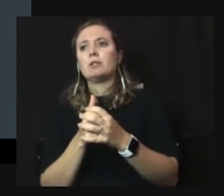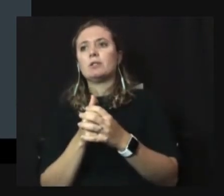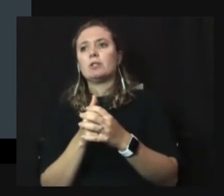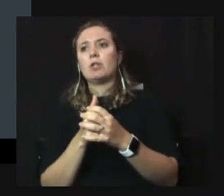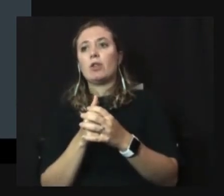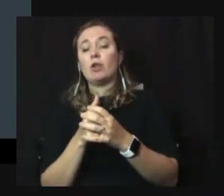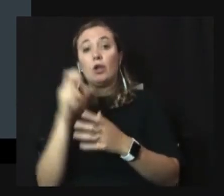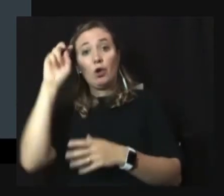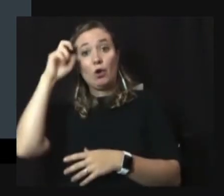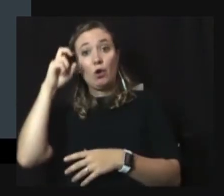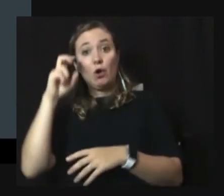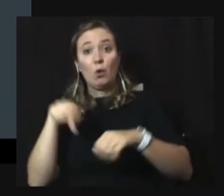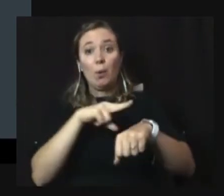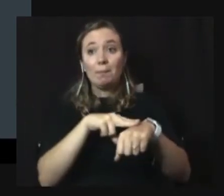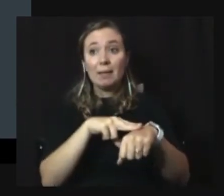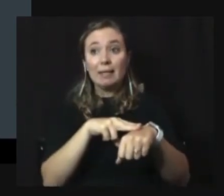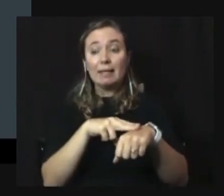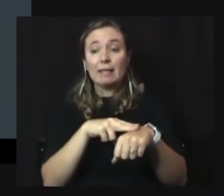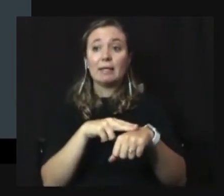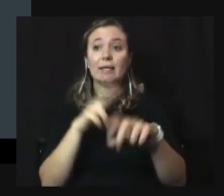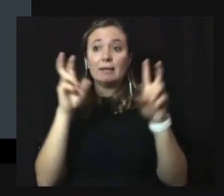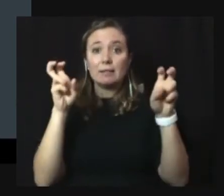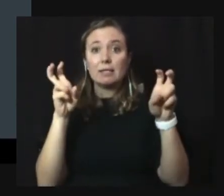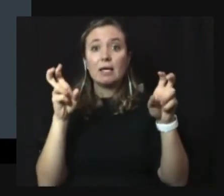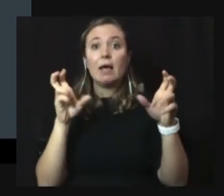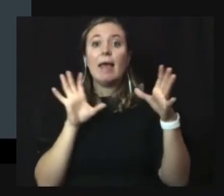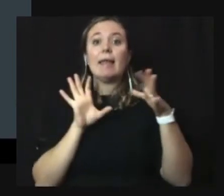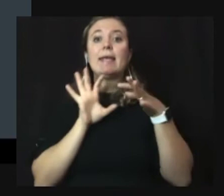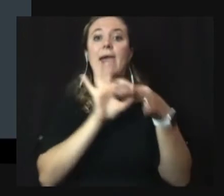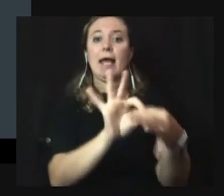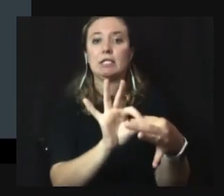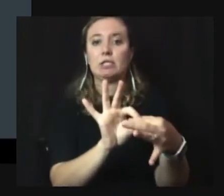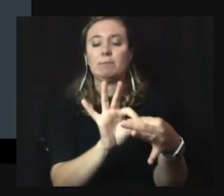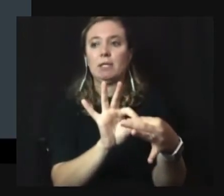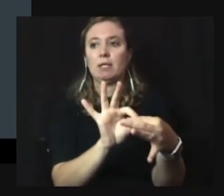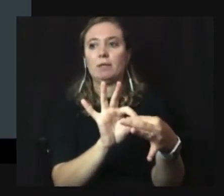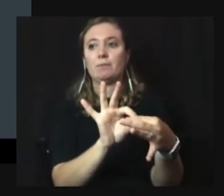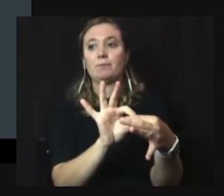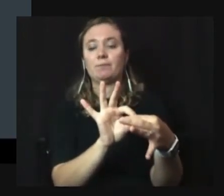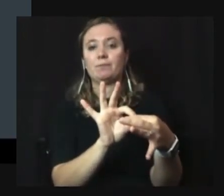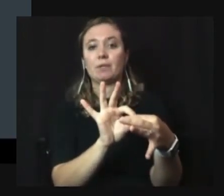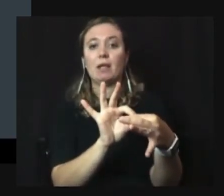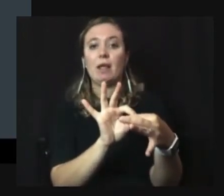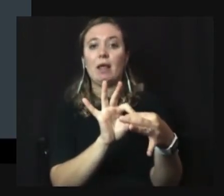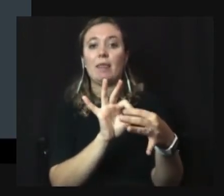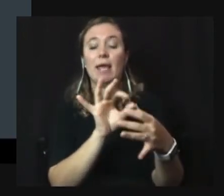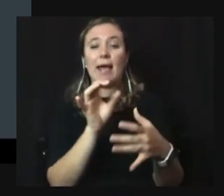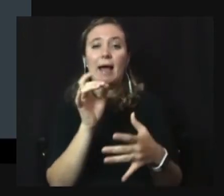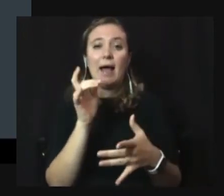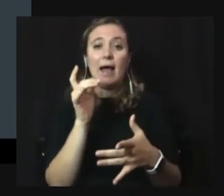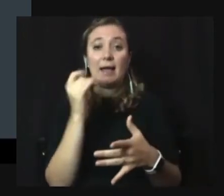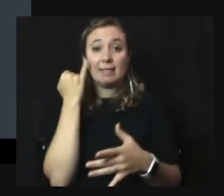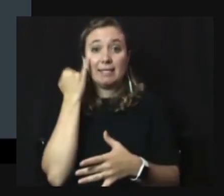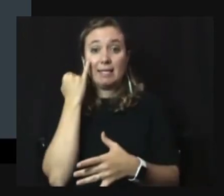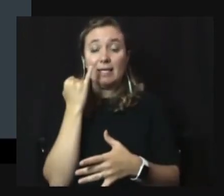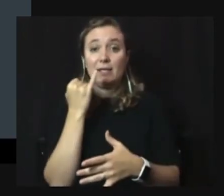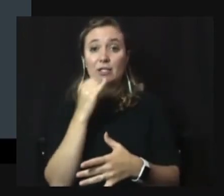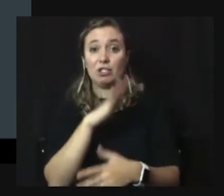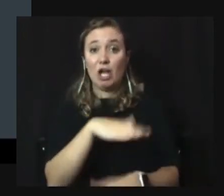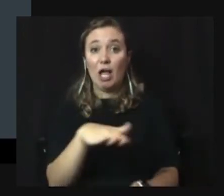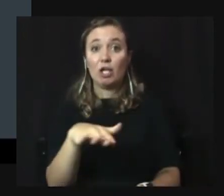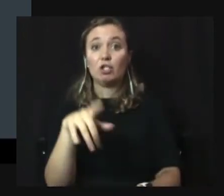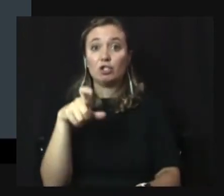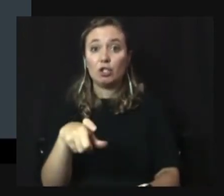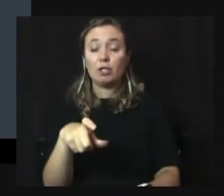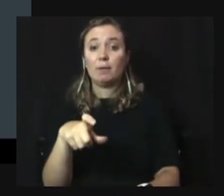parenting focuses on attachment. The idea that a child should be